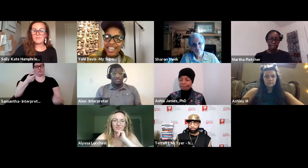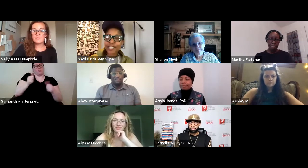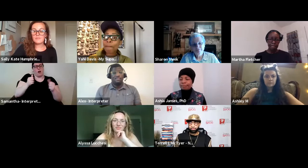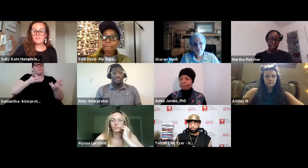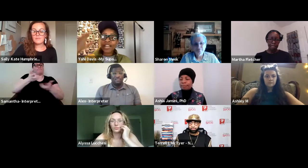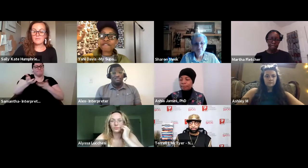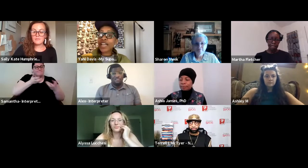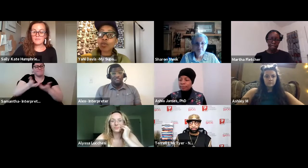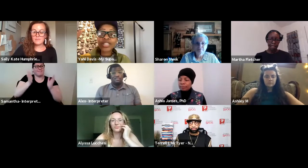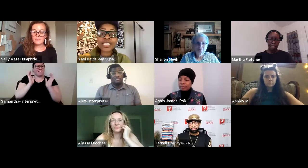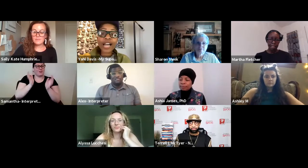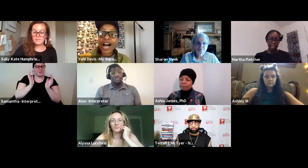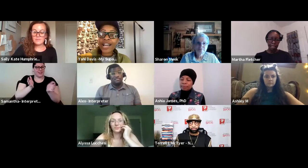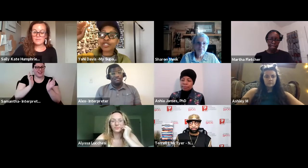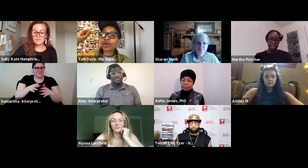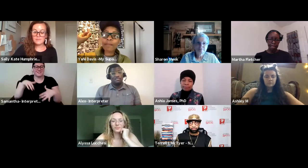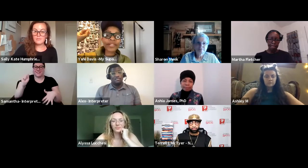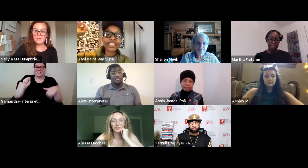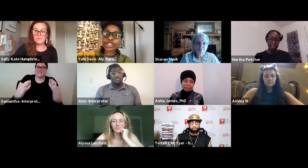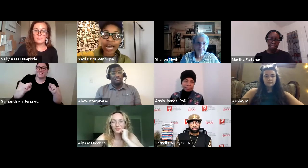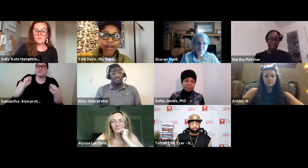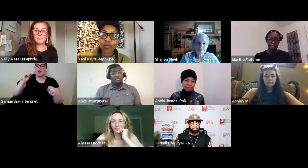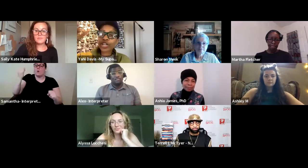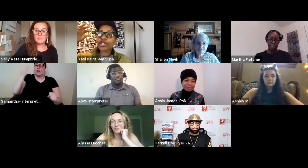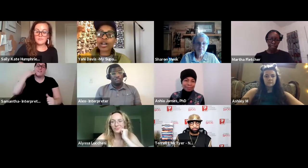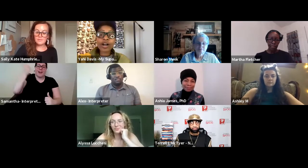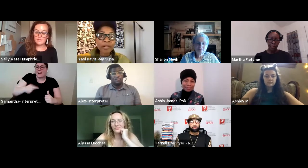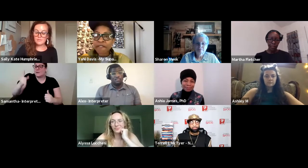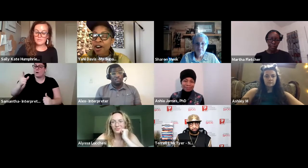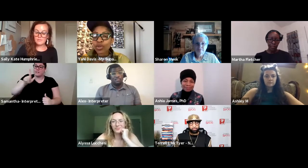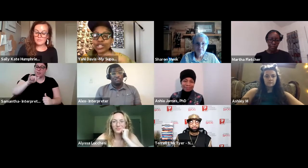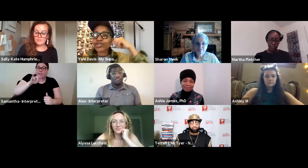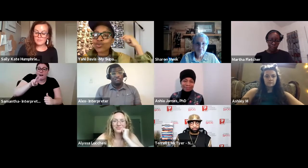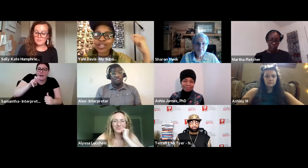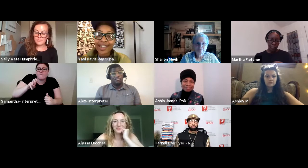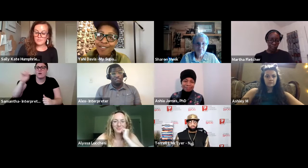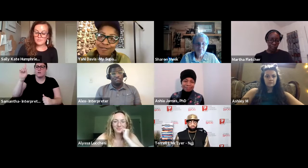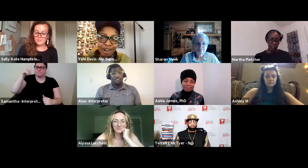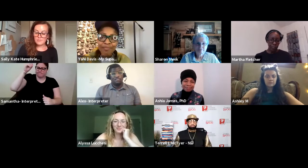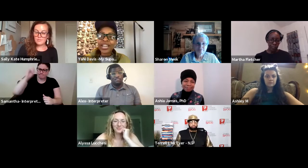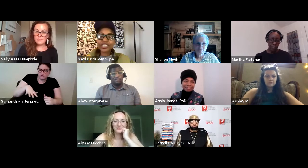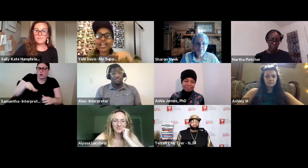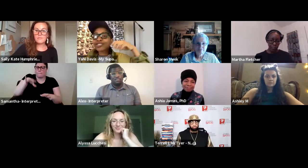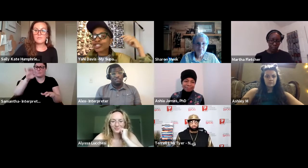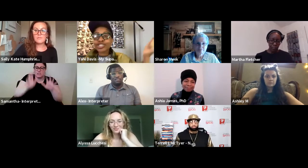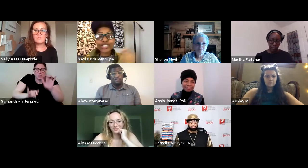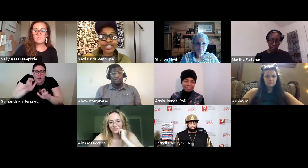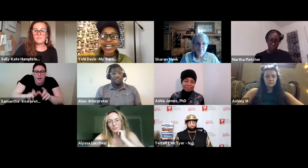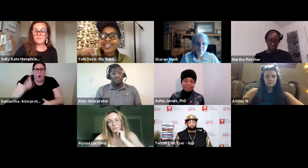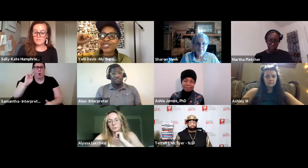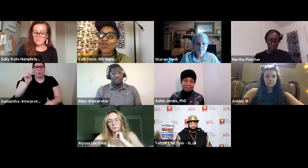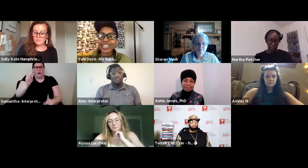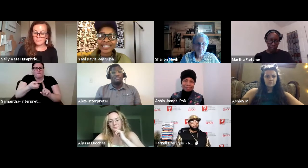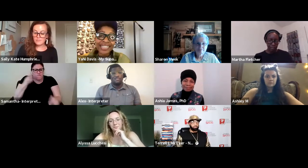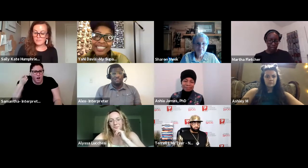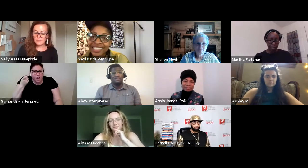Yes, yes. And if anyone is live, drop in the chat where you're coming from, where you're tuning in from. Shout out your church, shout